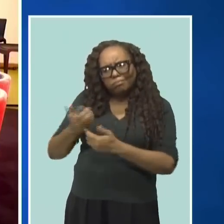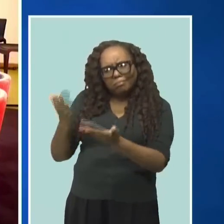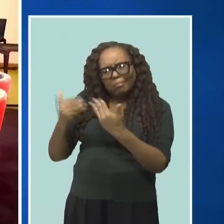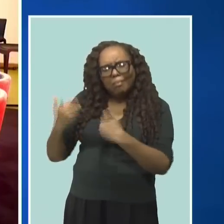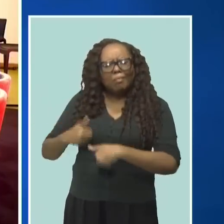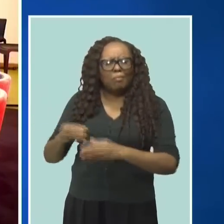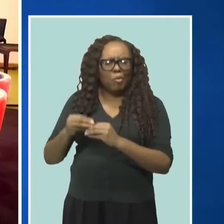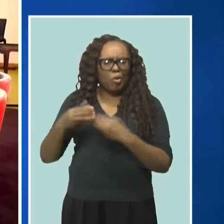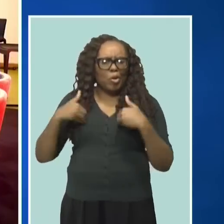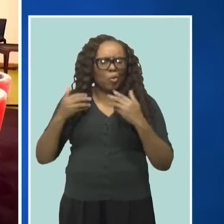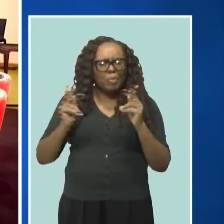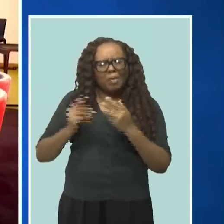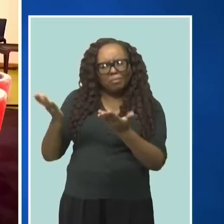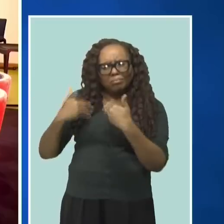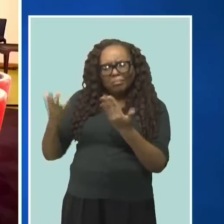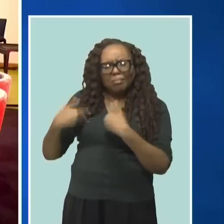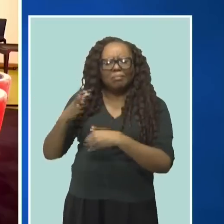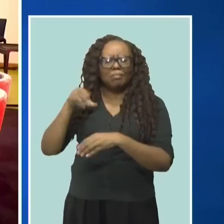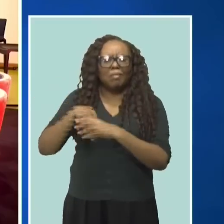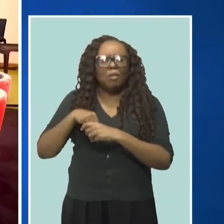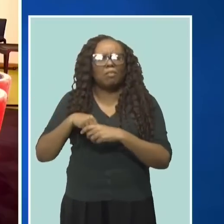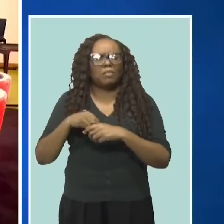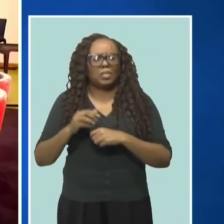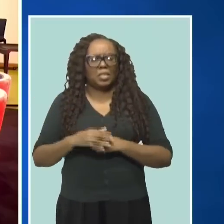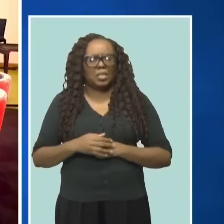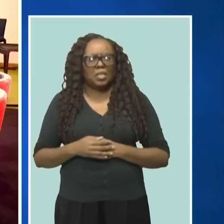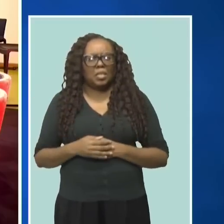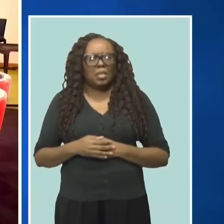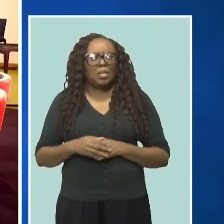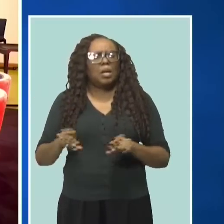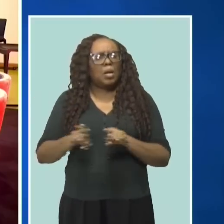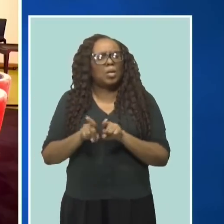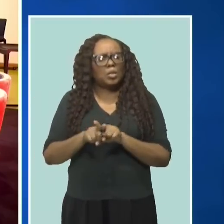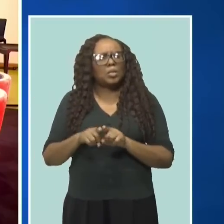to put in the investment in terms of manufacturing as well.